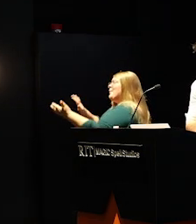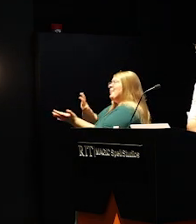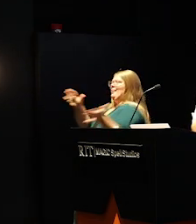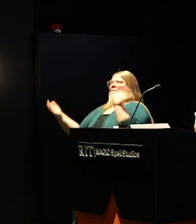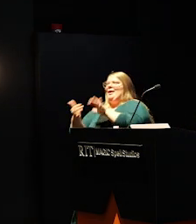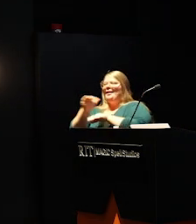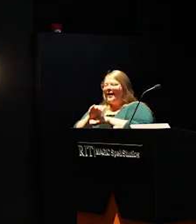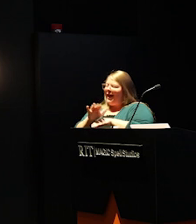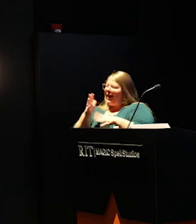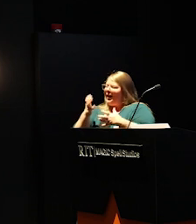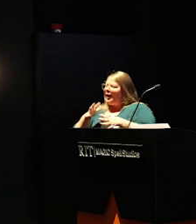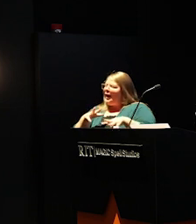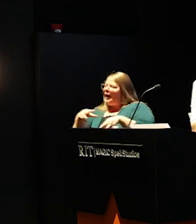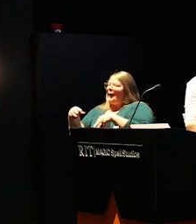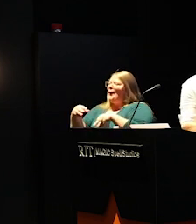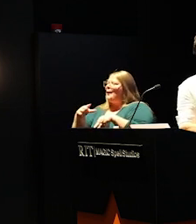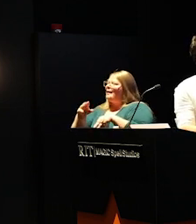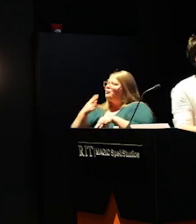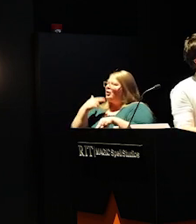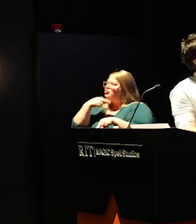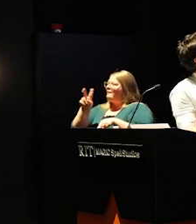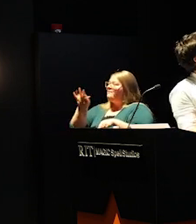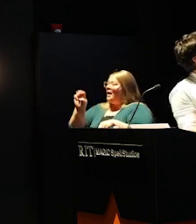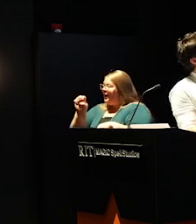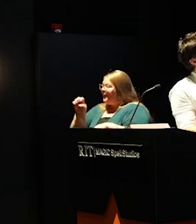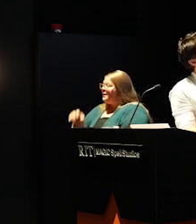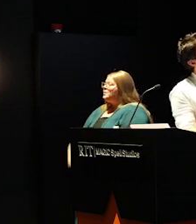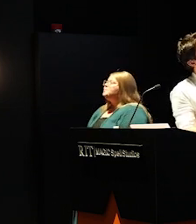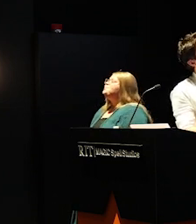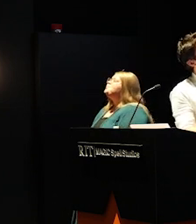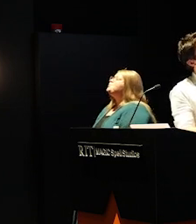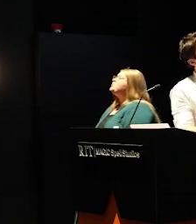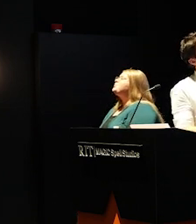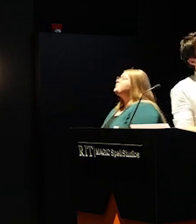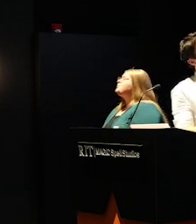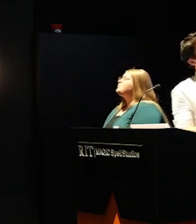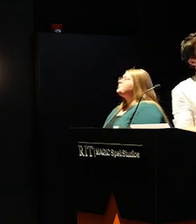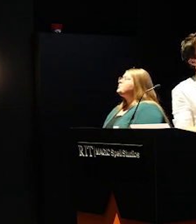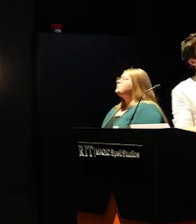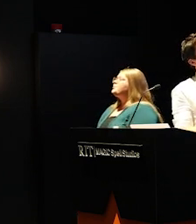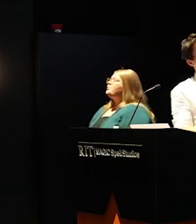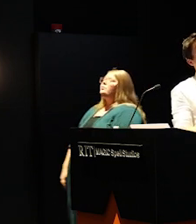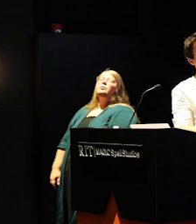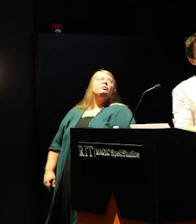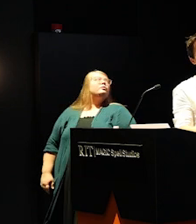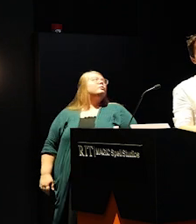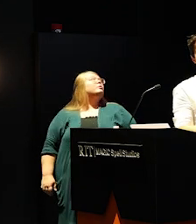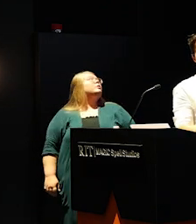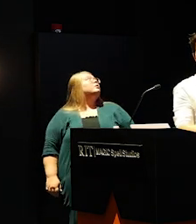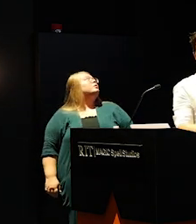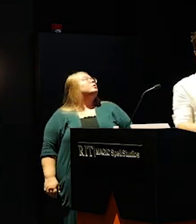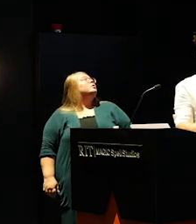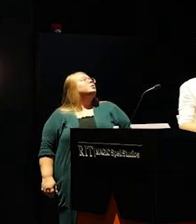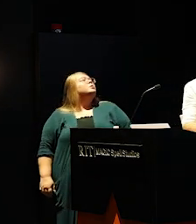night. But what it was is that now it was interesting. I started